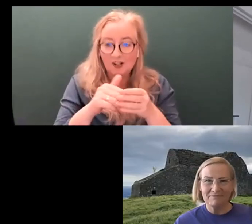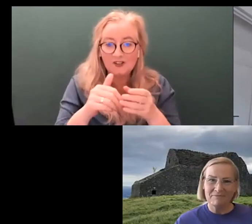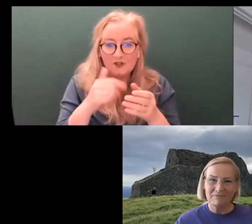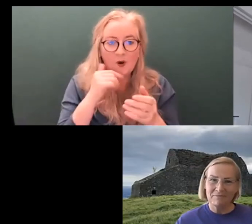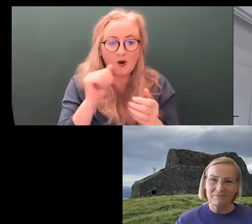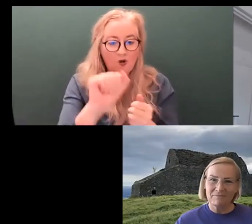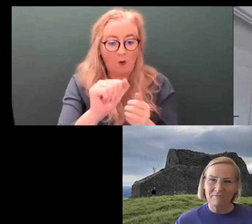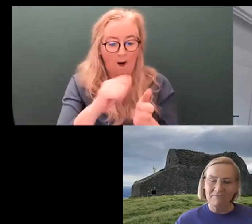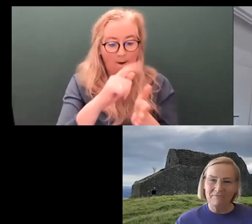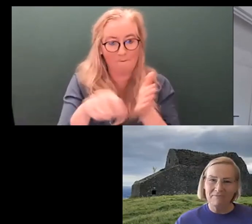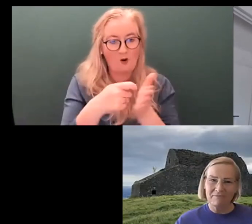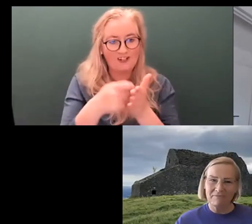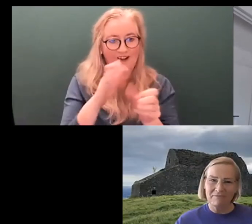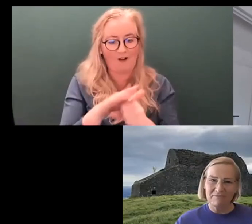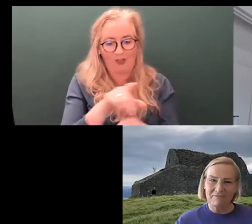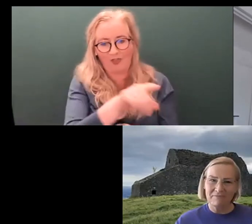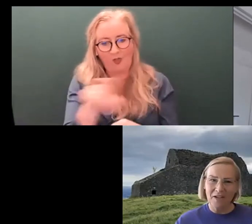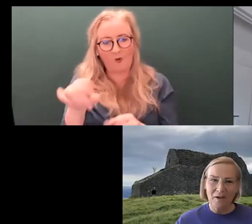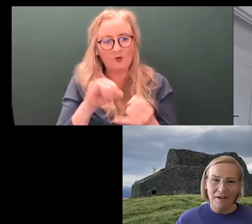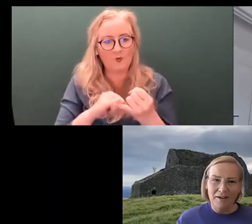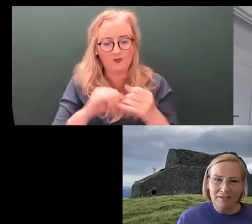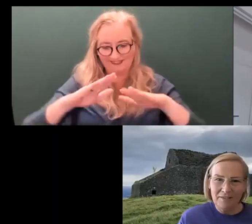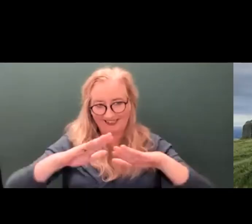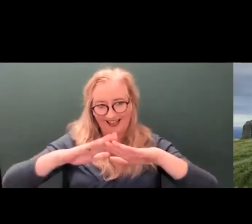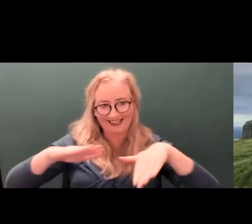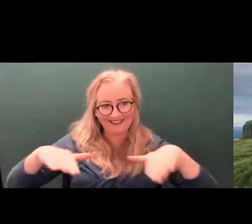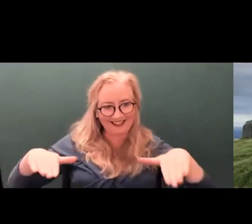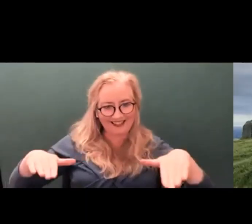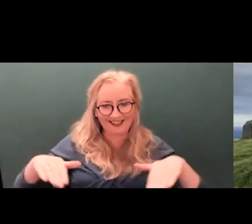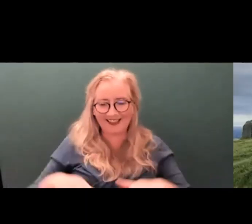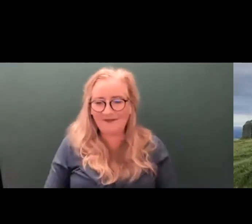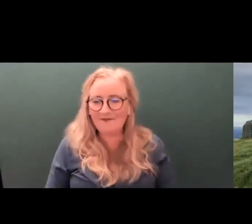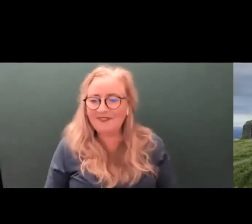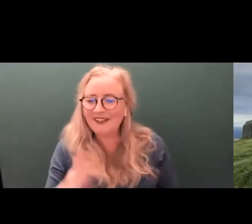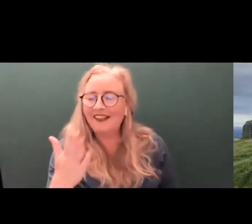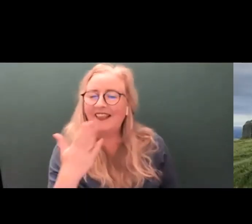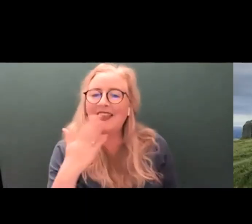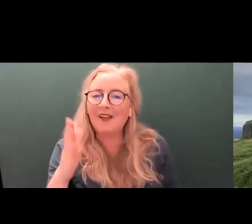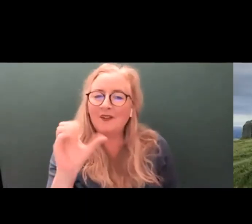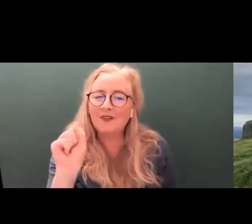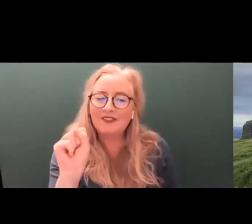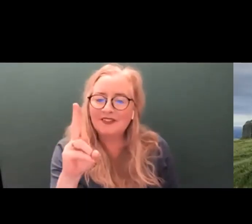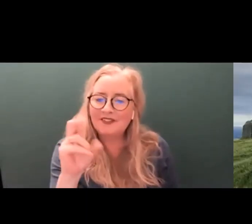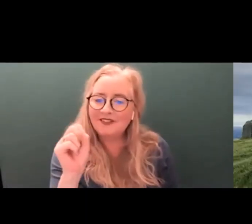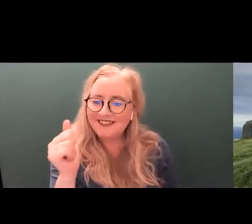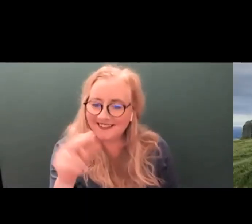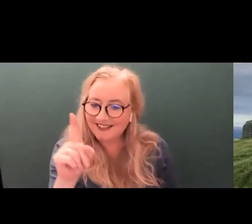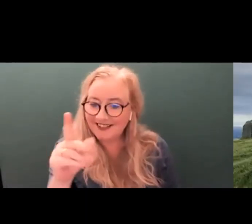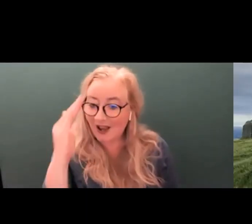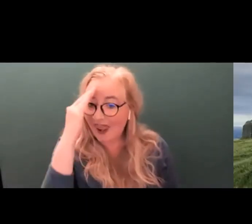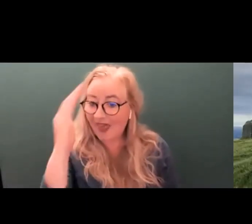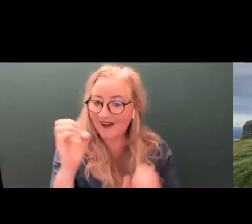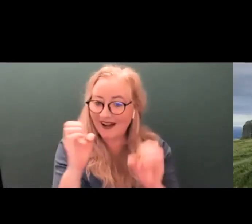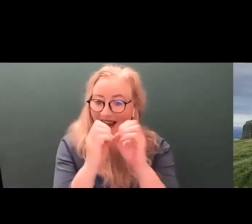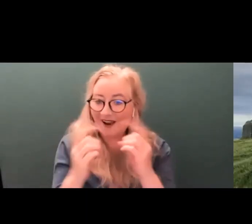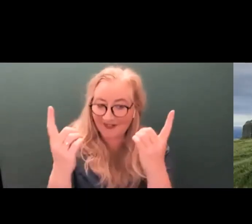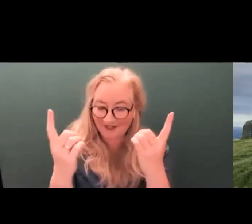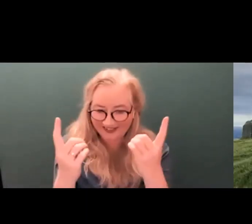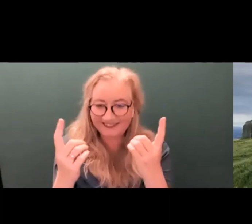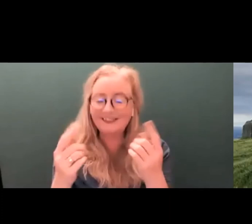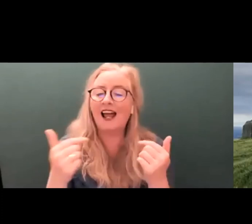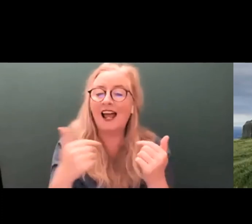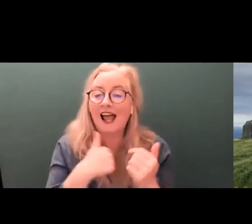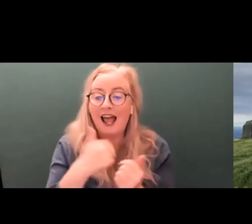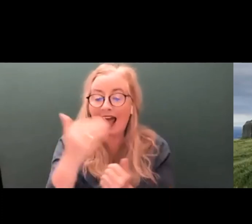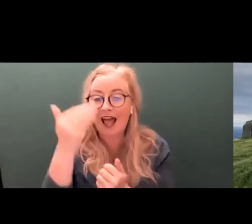your projects for those that are listening. Thank you. Thank you, Susan. And hello, everybody. And I know